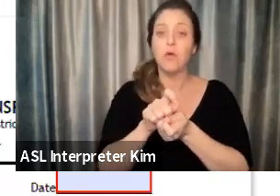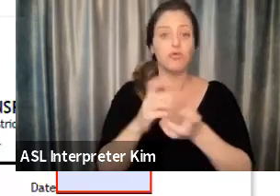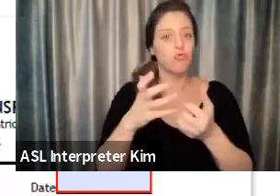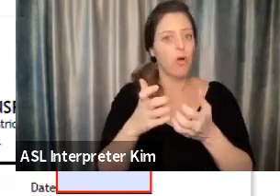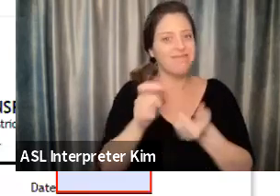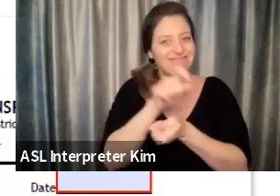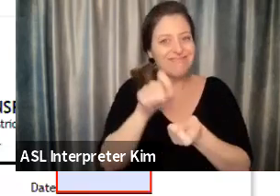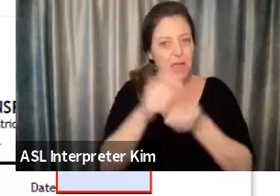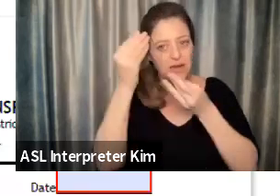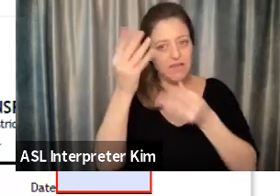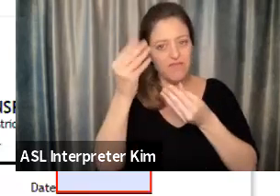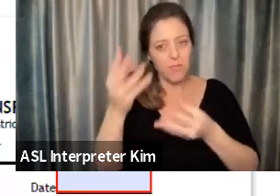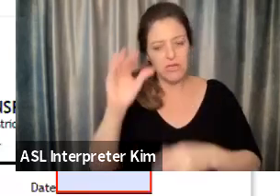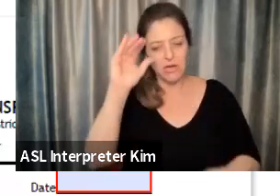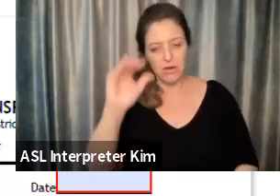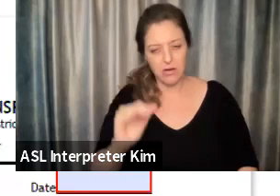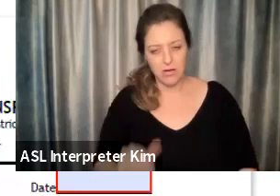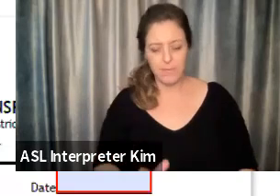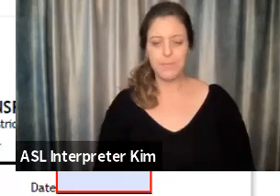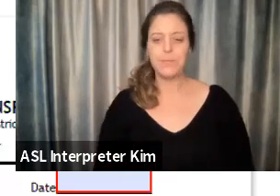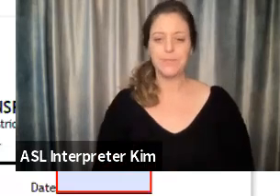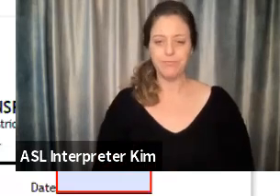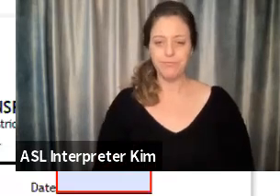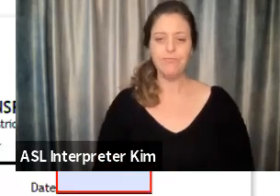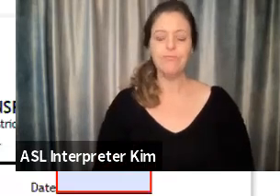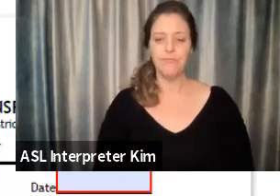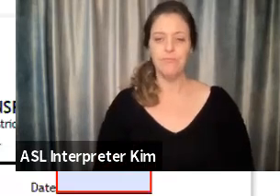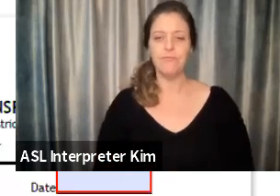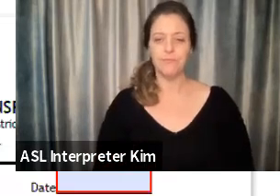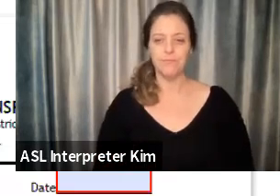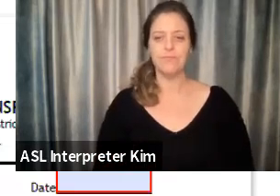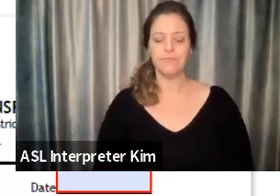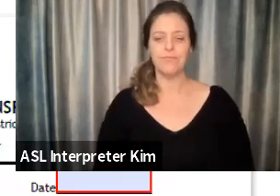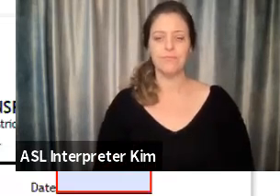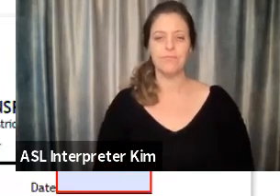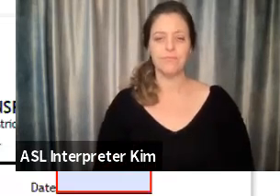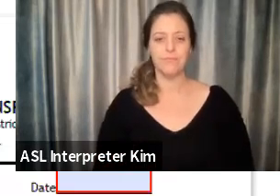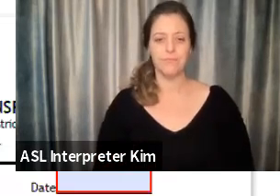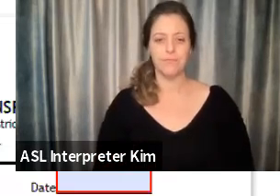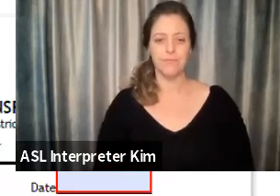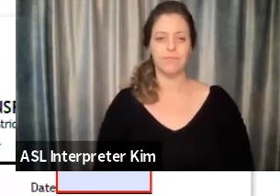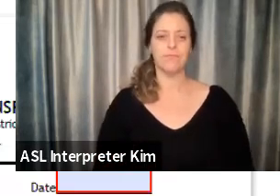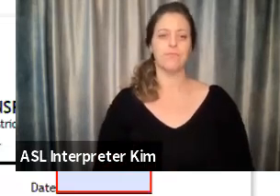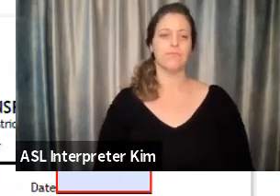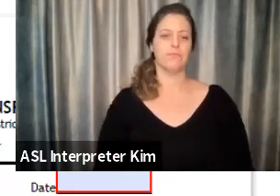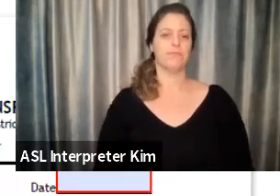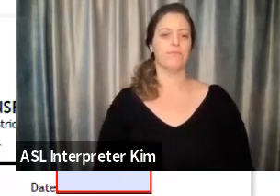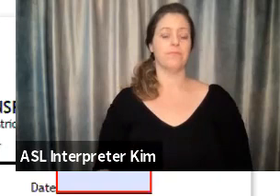in the accurately in the boxes in the box areas. Examples of the